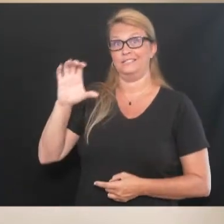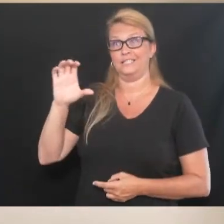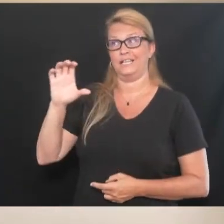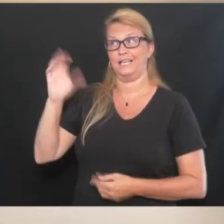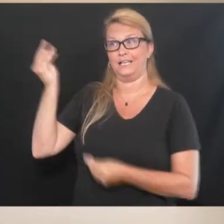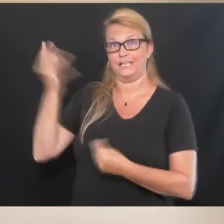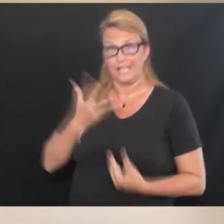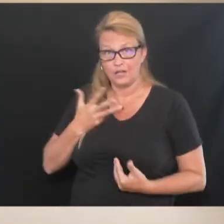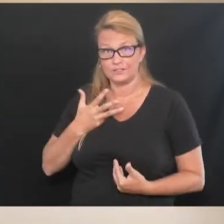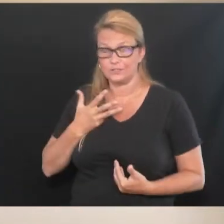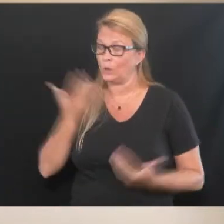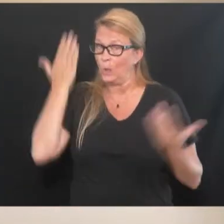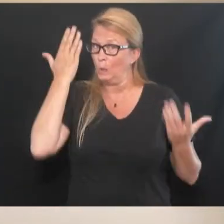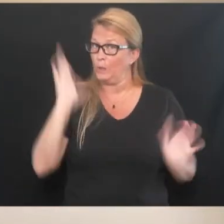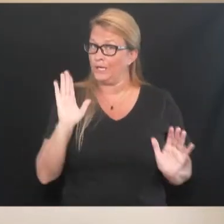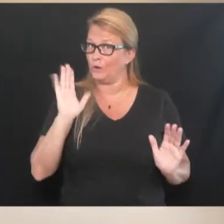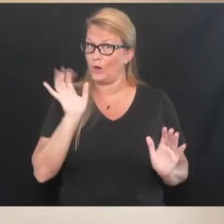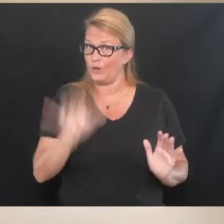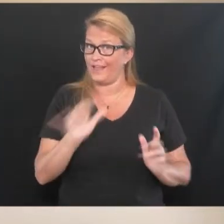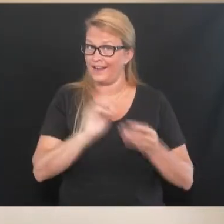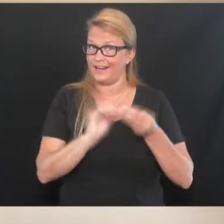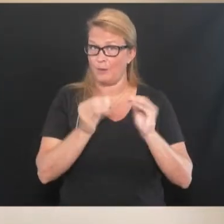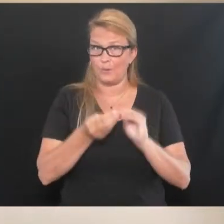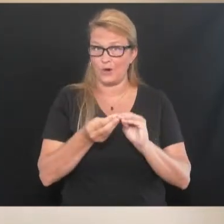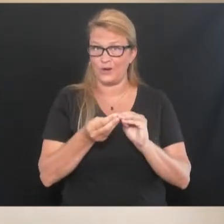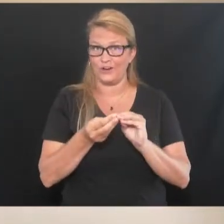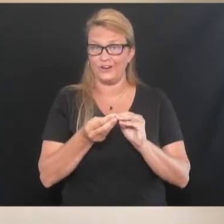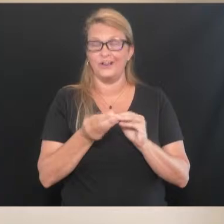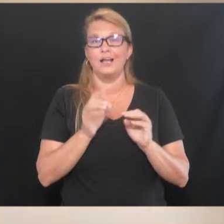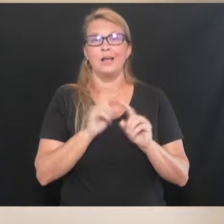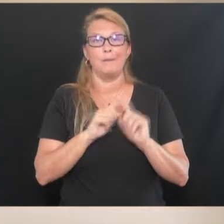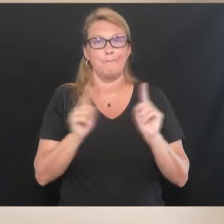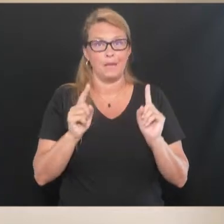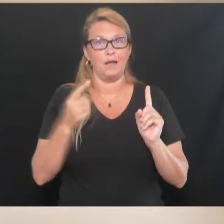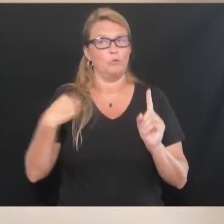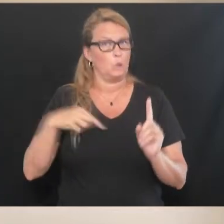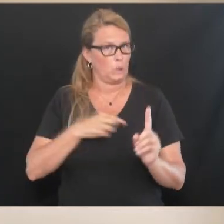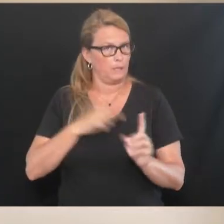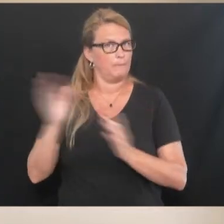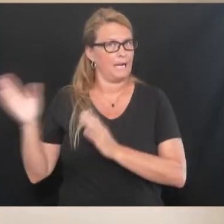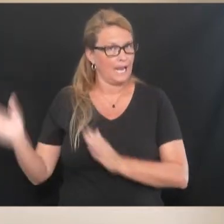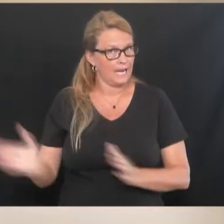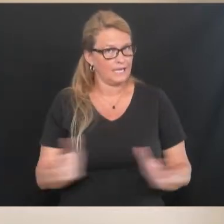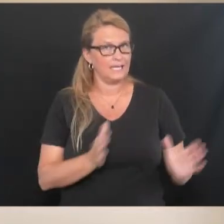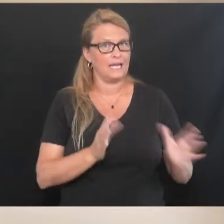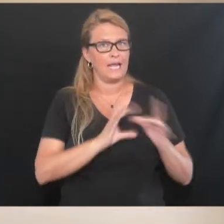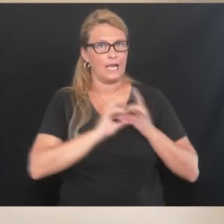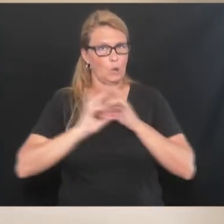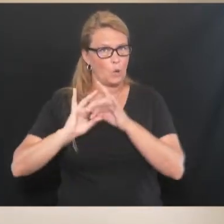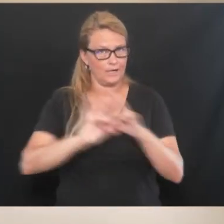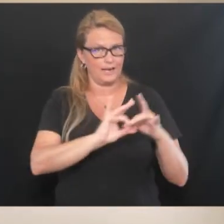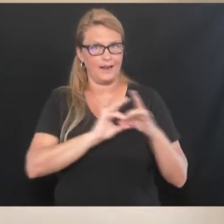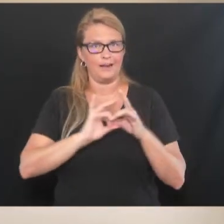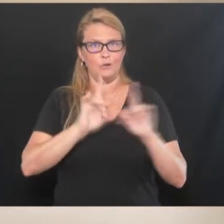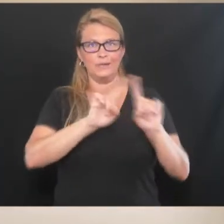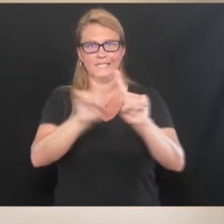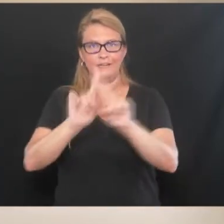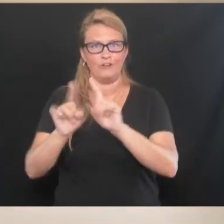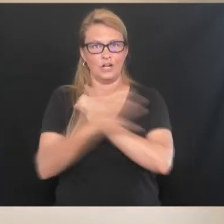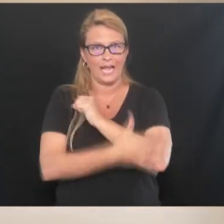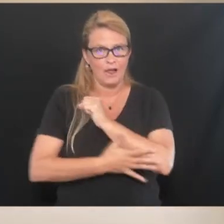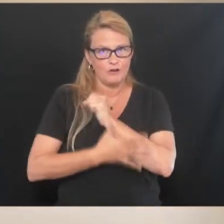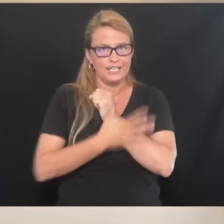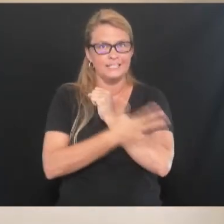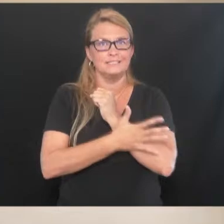committee, we won't know those numbers, but be assured that we are planning and we are coordinating with county and other partners